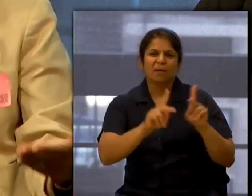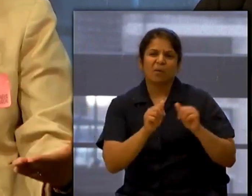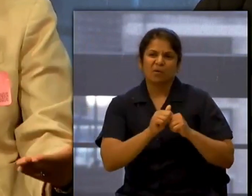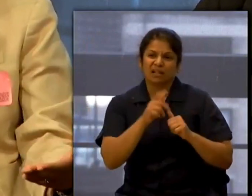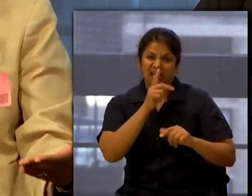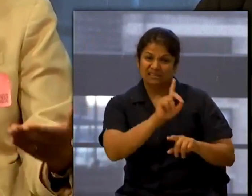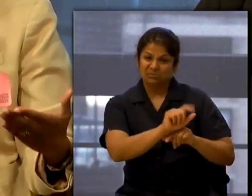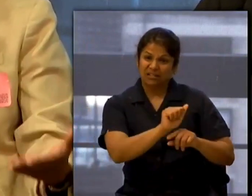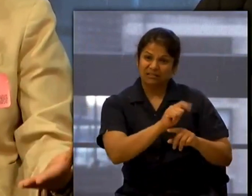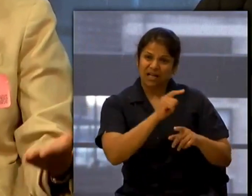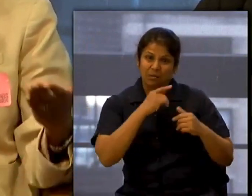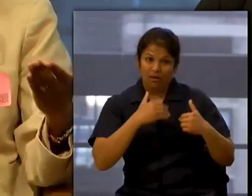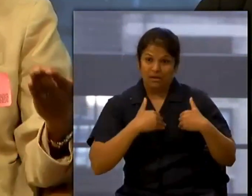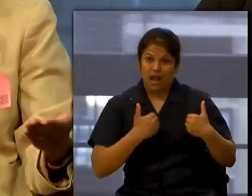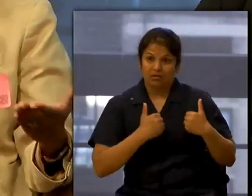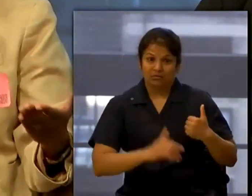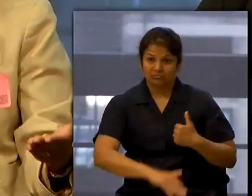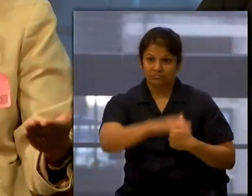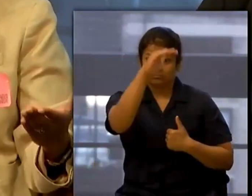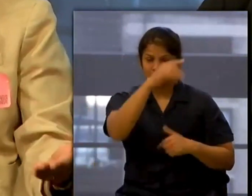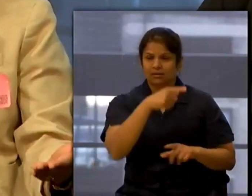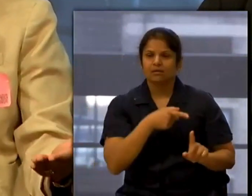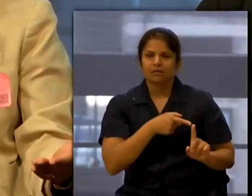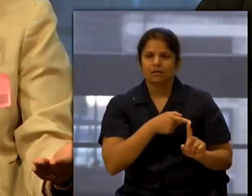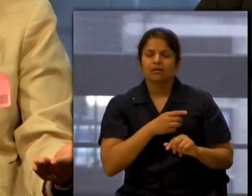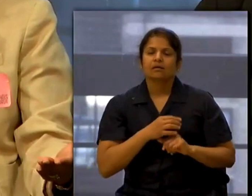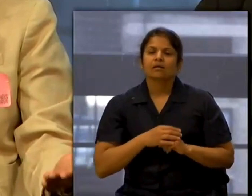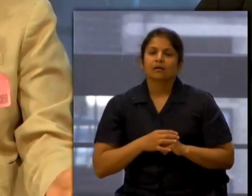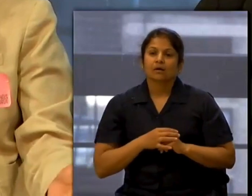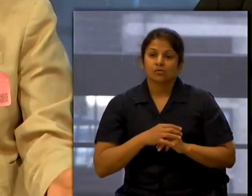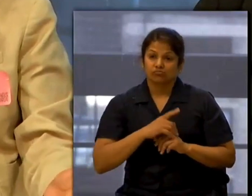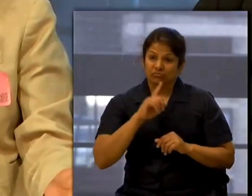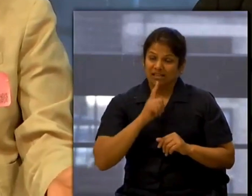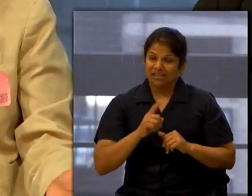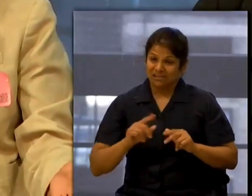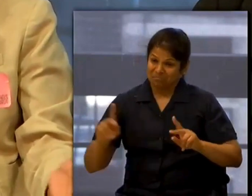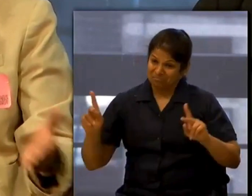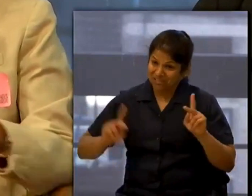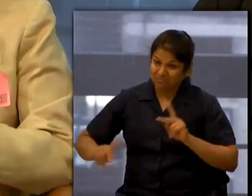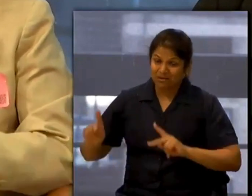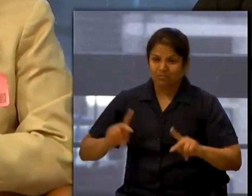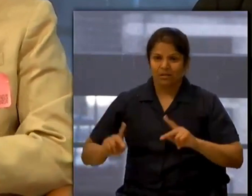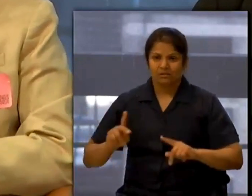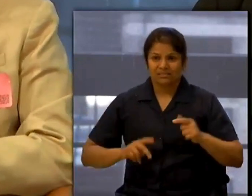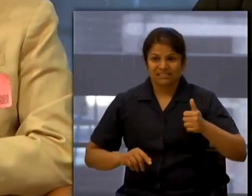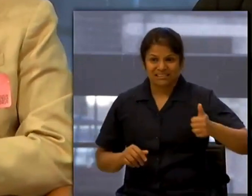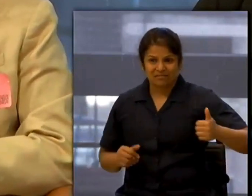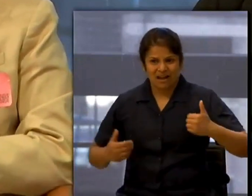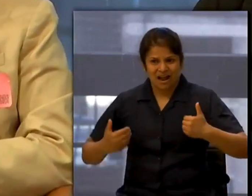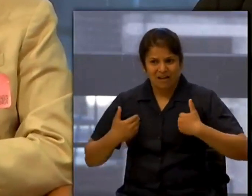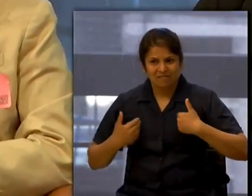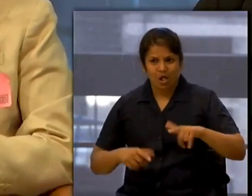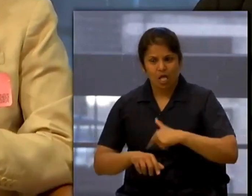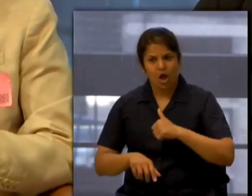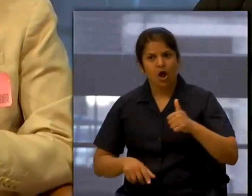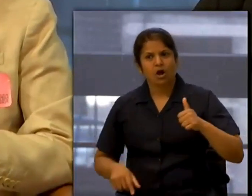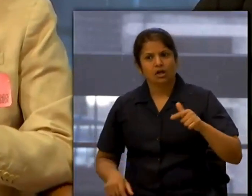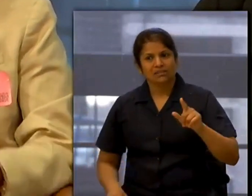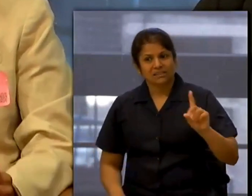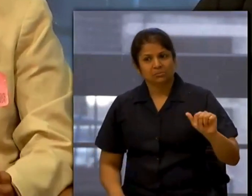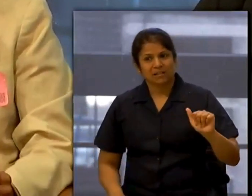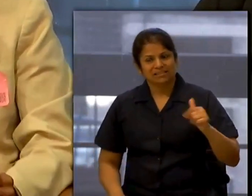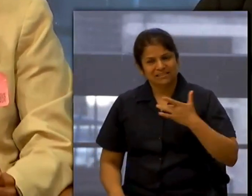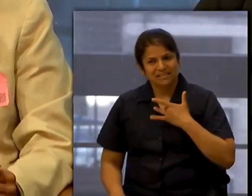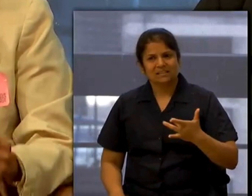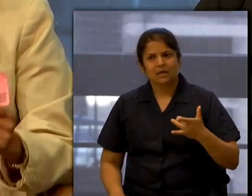default is pretty much to put people who've had these lifelong disabilities in something close to institutionalized care. And so that's one of